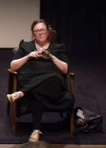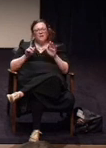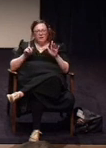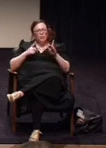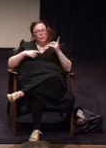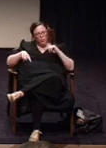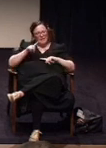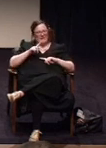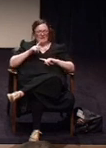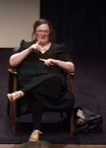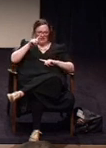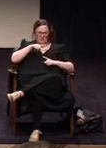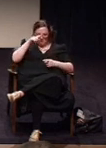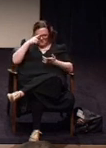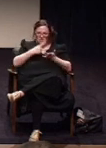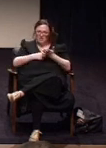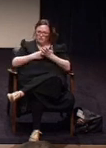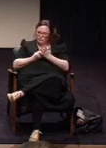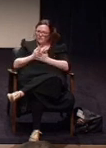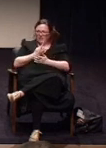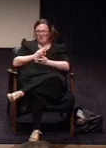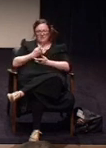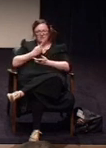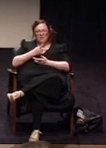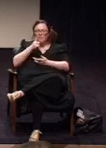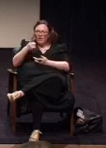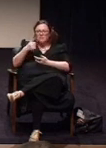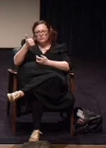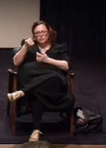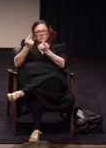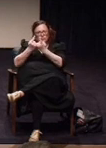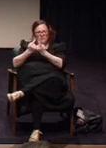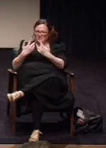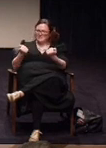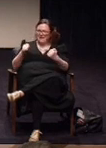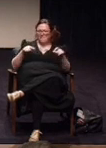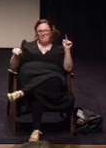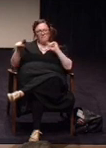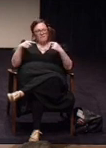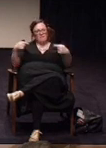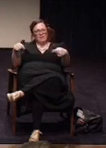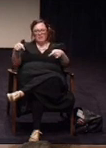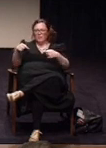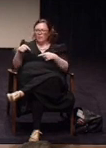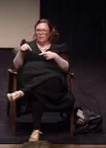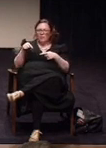it ourselves this time, but there are lots of good products on the market. I know that. So you have to